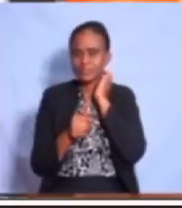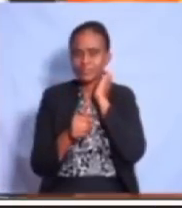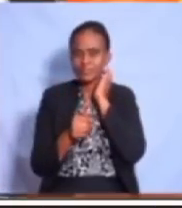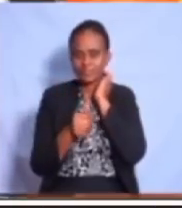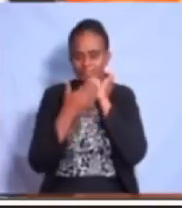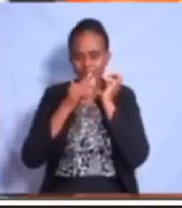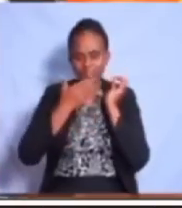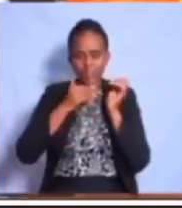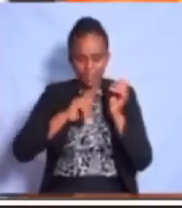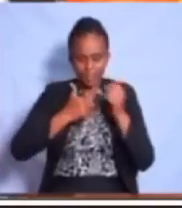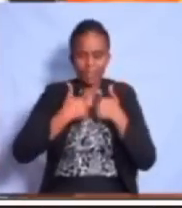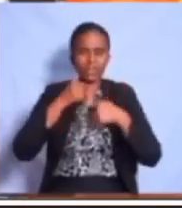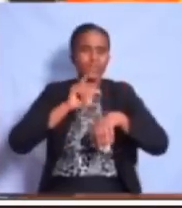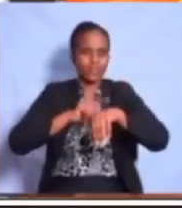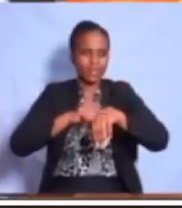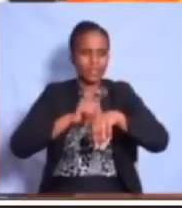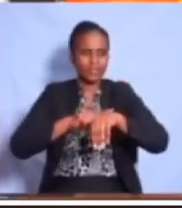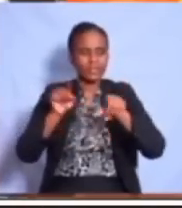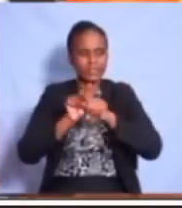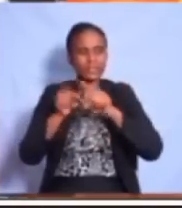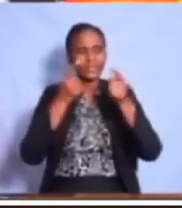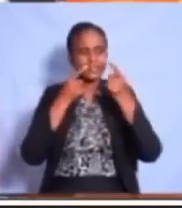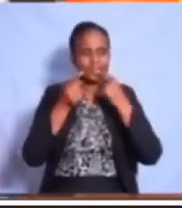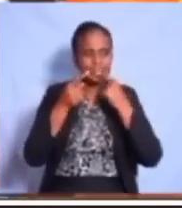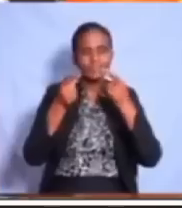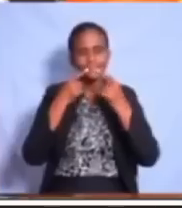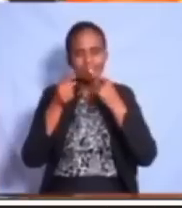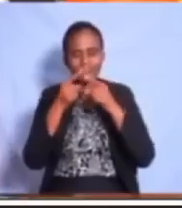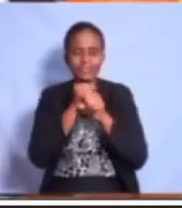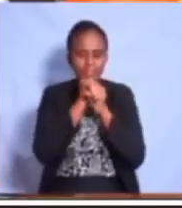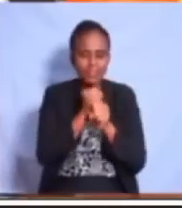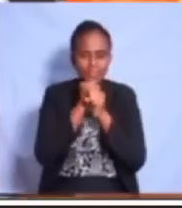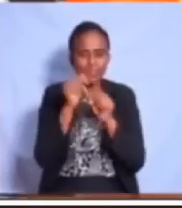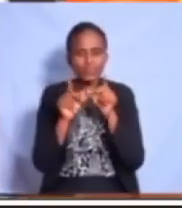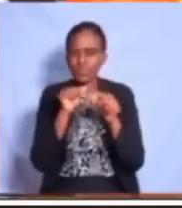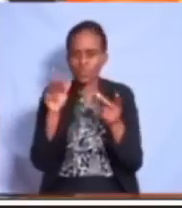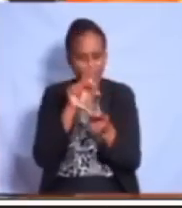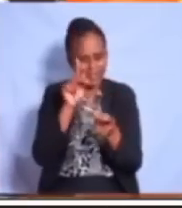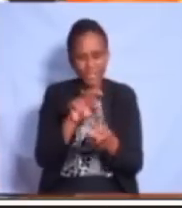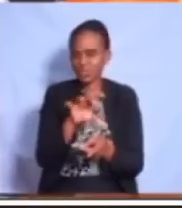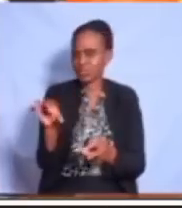Let's find some time and talk as adults, not as children.